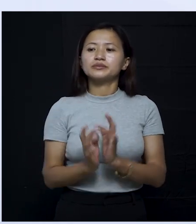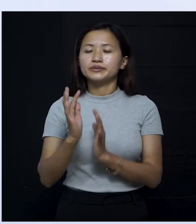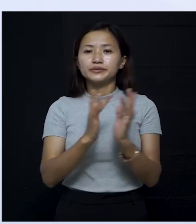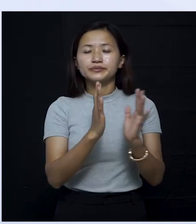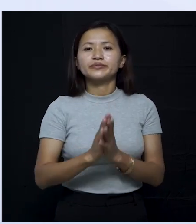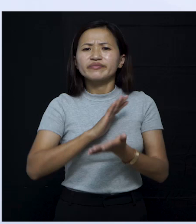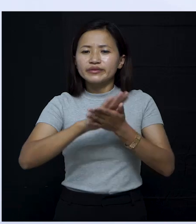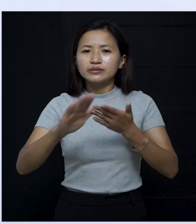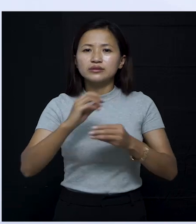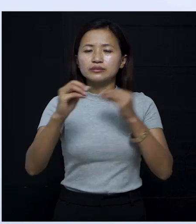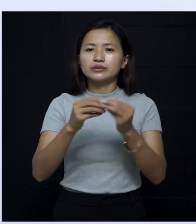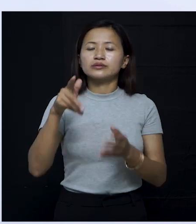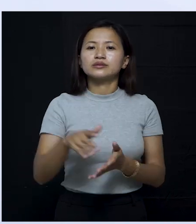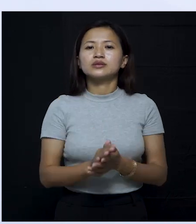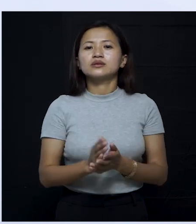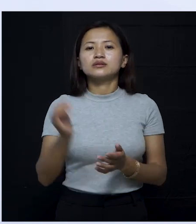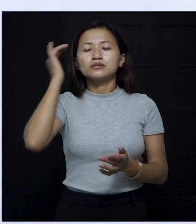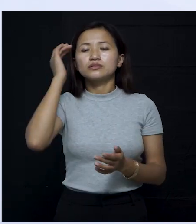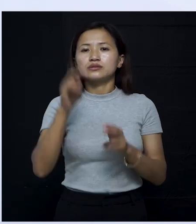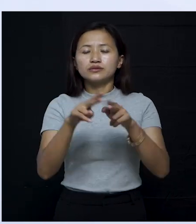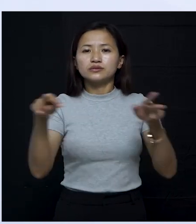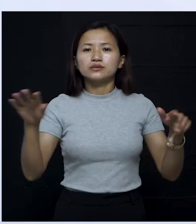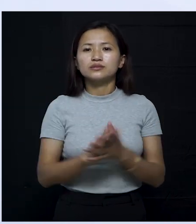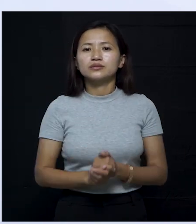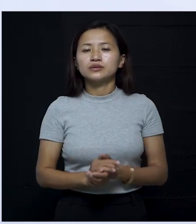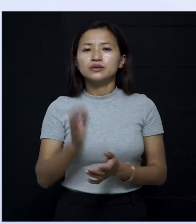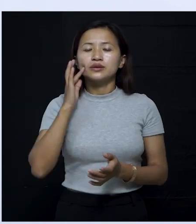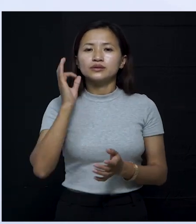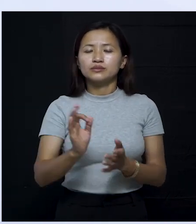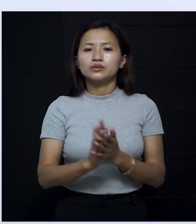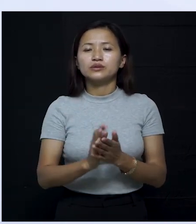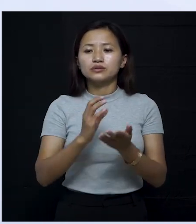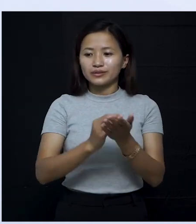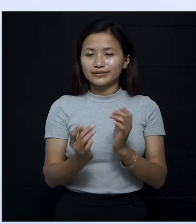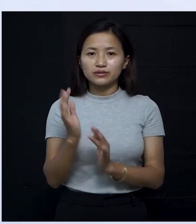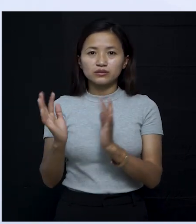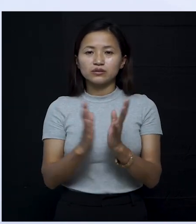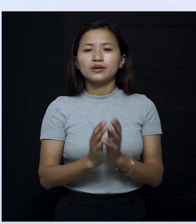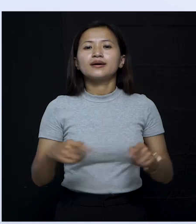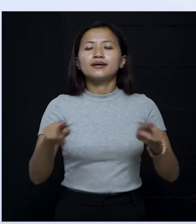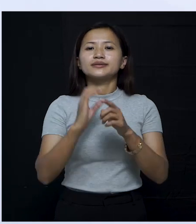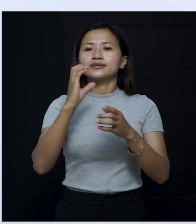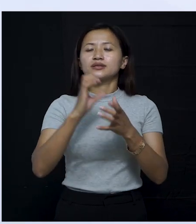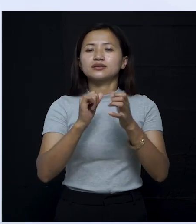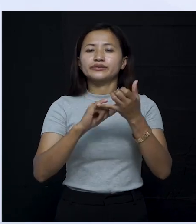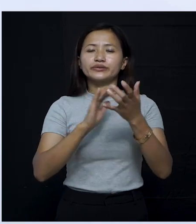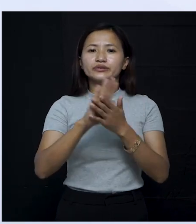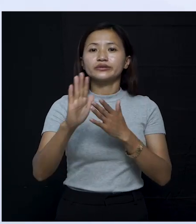I want you to be clear about is know the difference between important crops and cash crops. Got